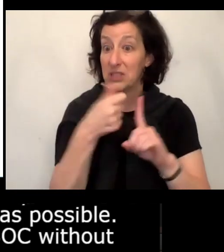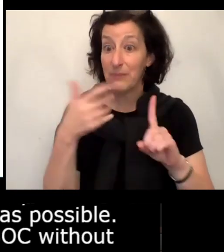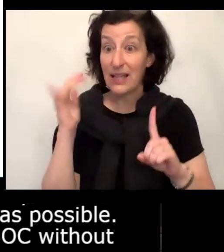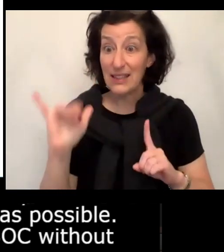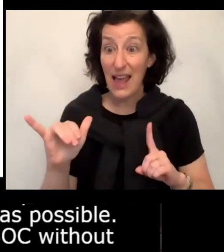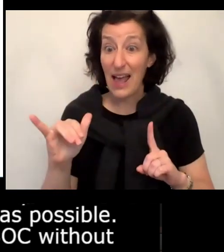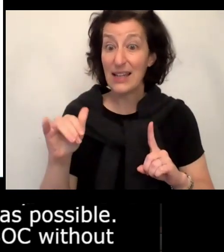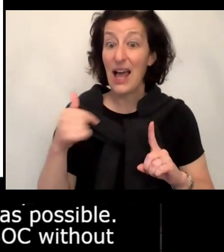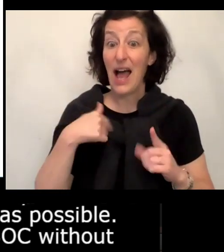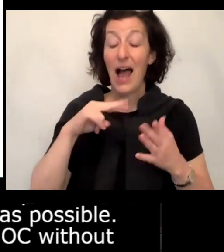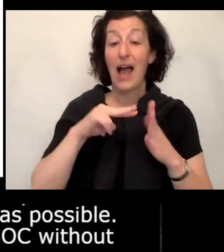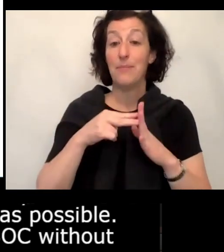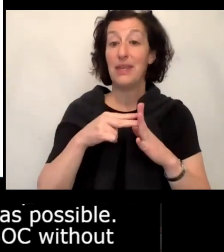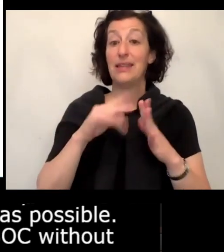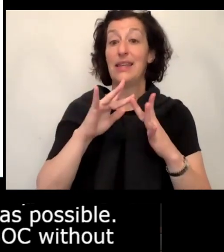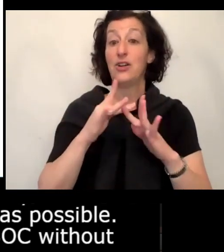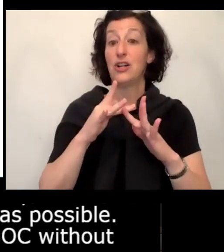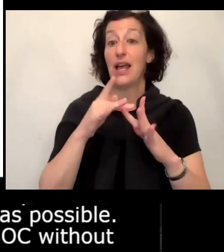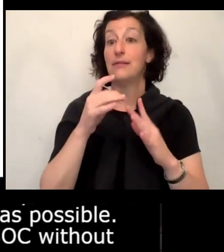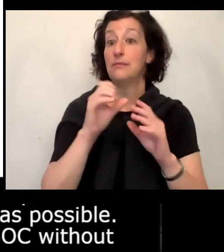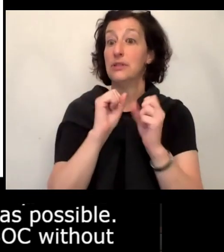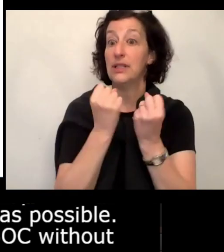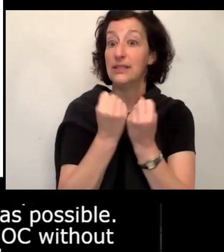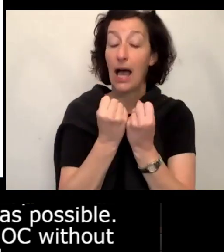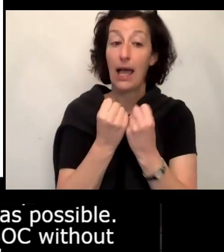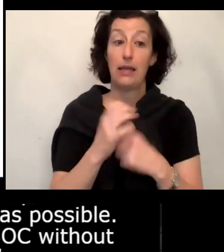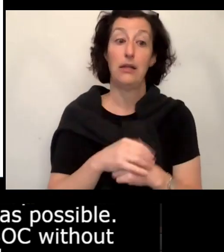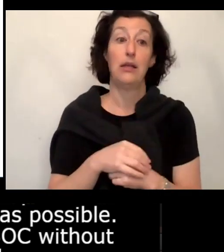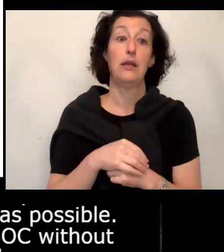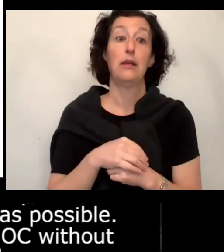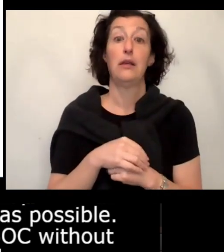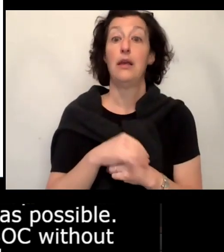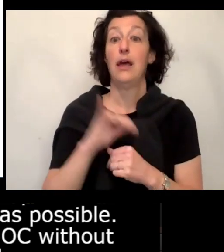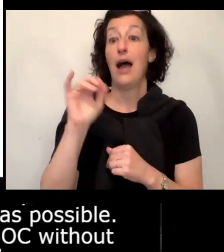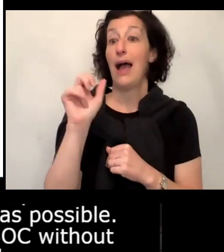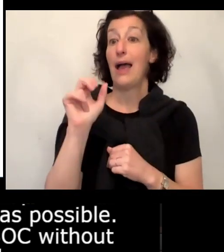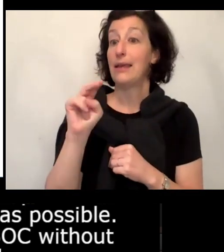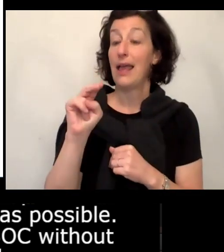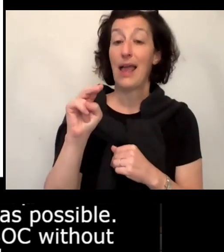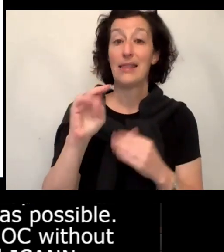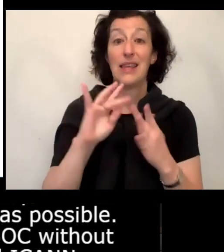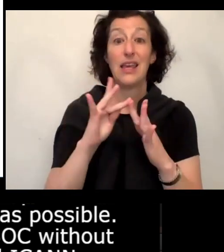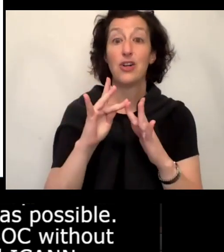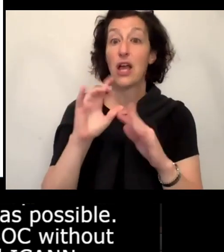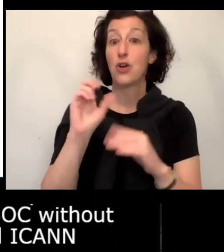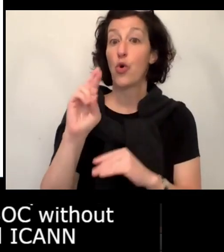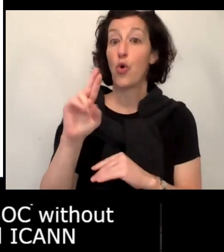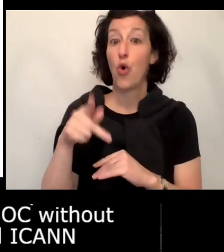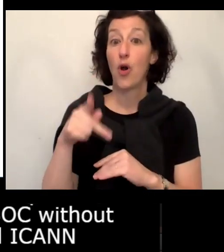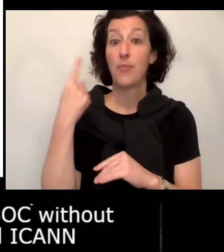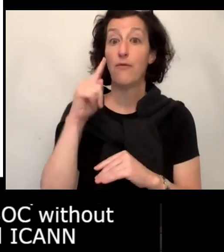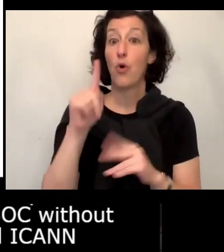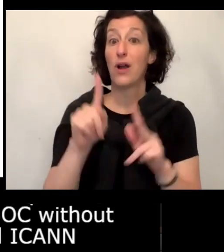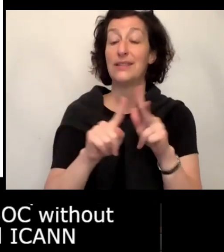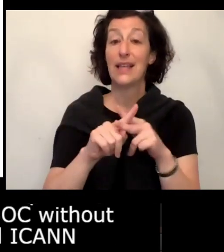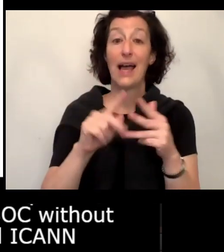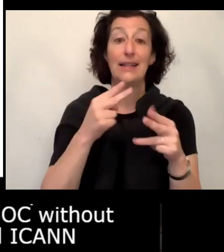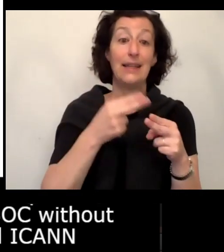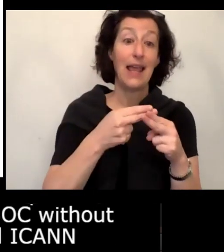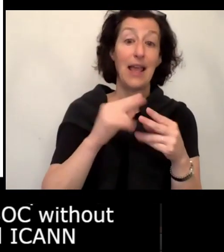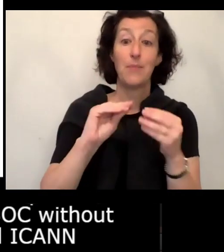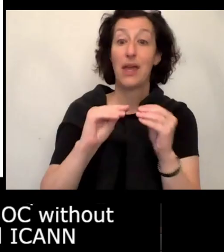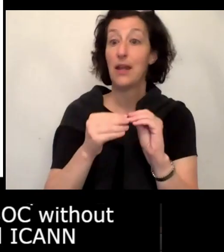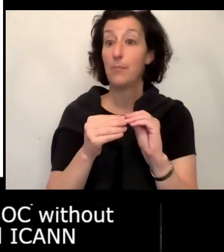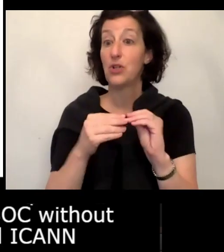ICANN without explaining that I mean the Internet Corporation for Assigned Names and Numbers. I did say policy development process rather